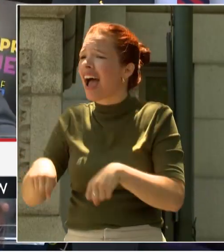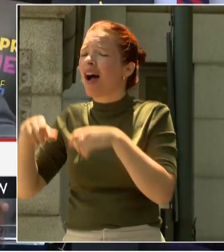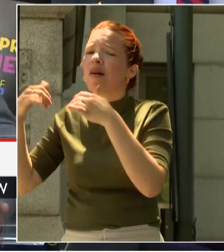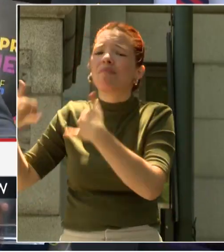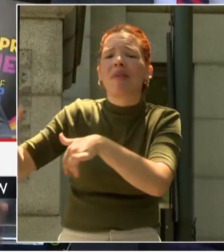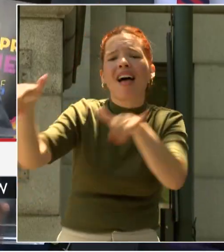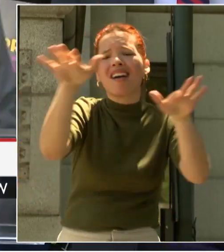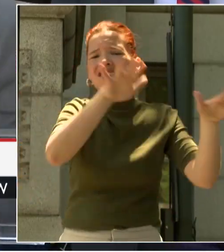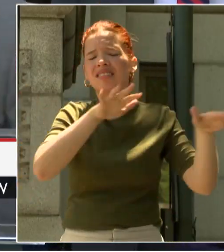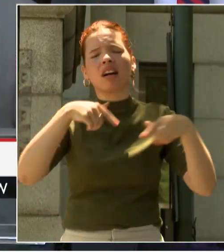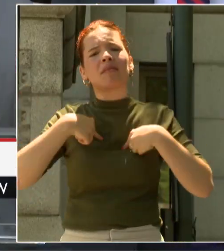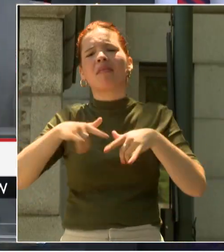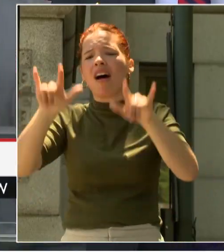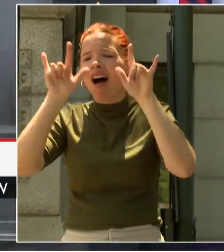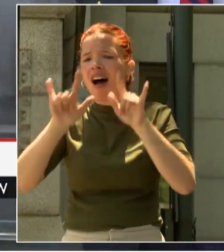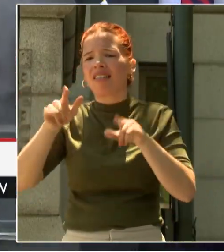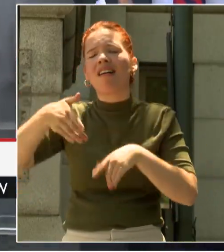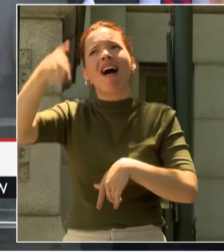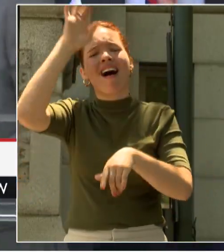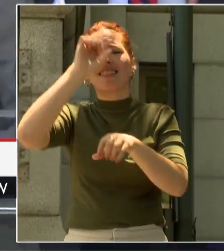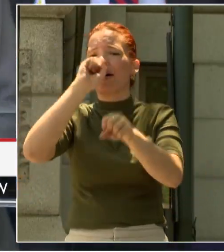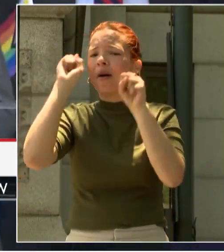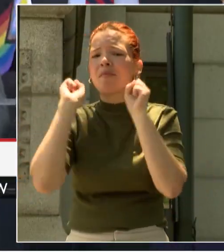God bless you all. Happy Pride!